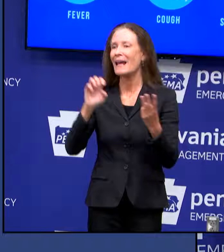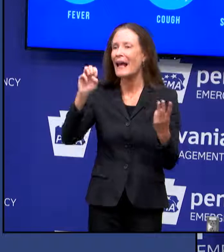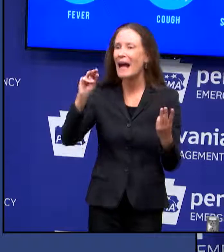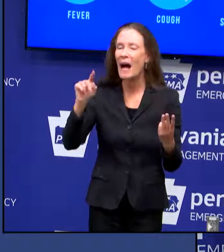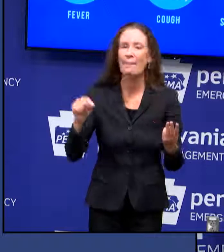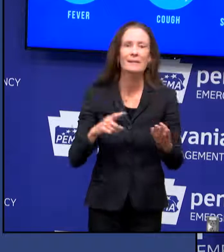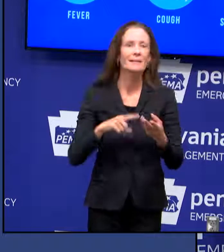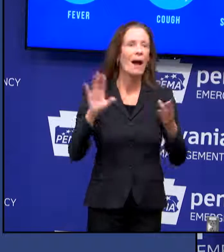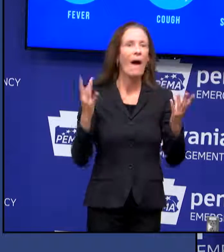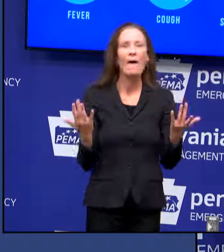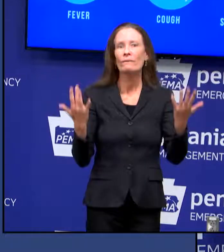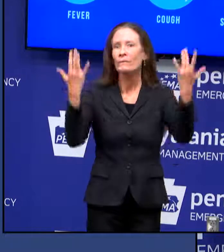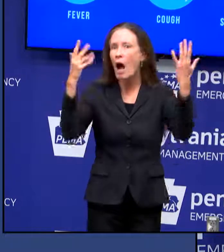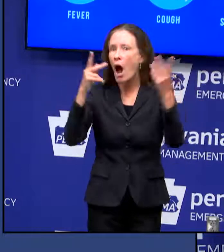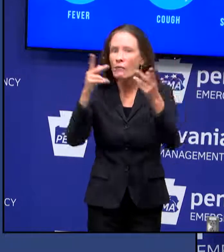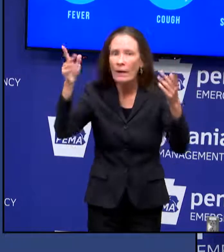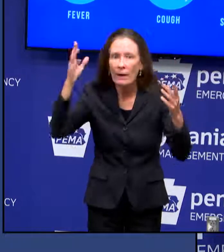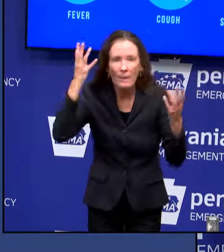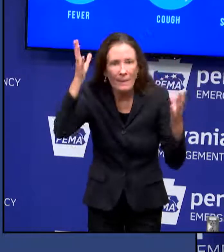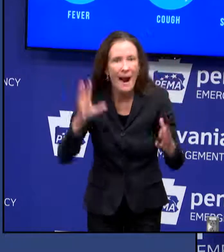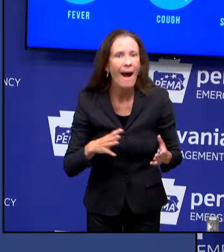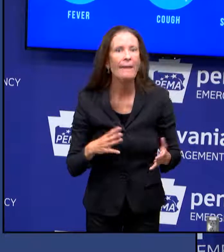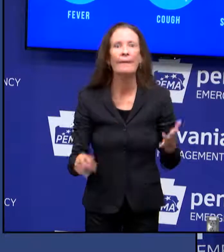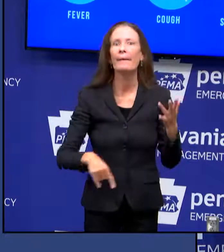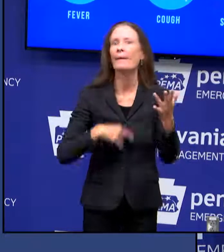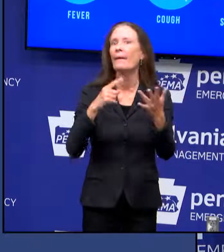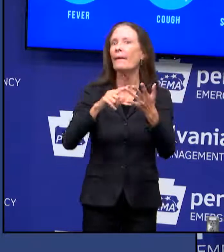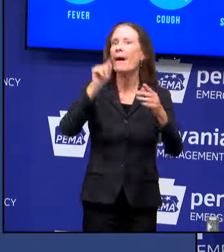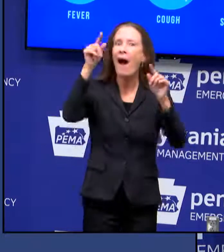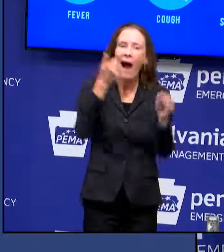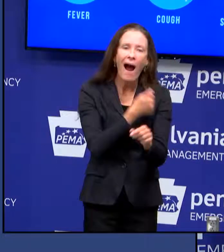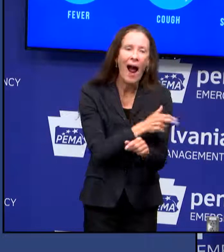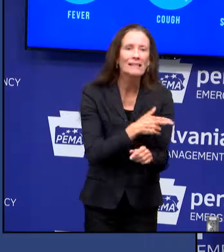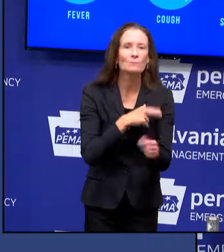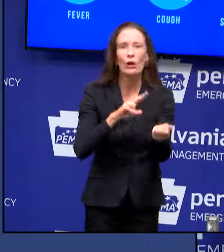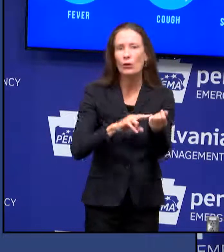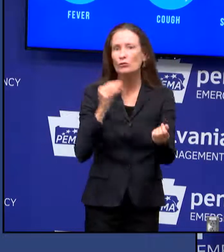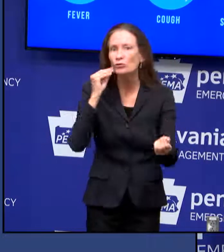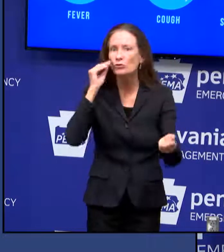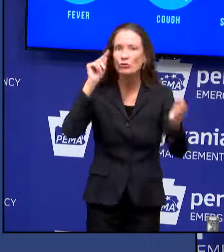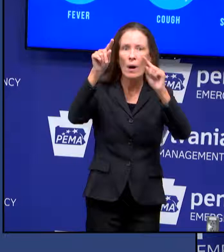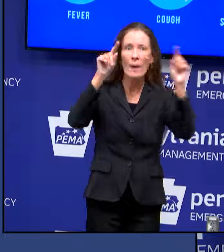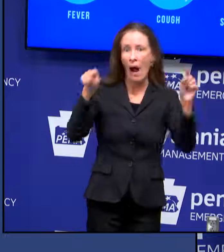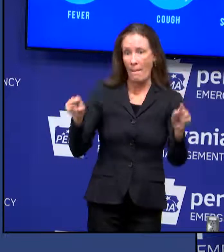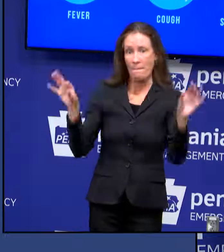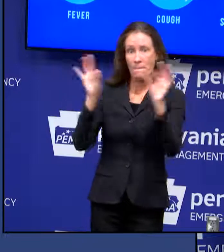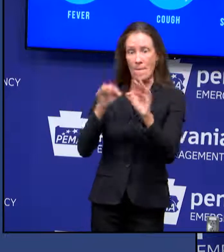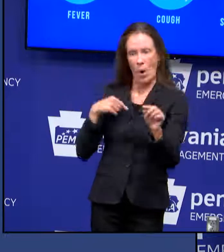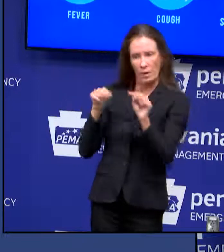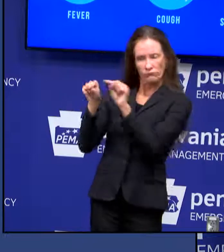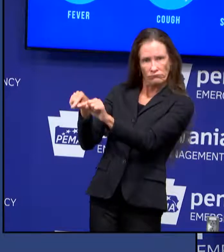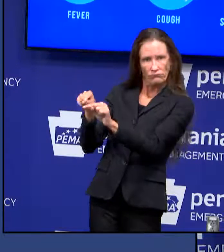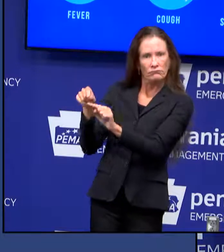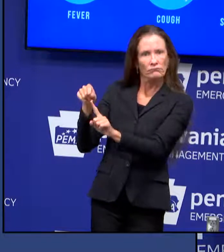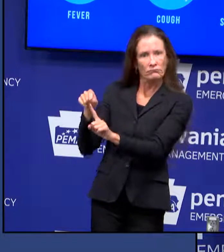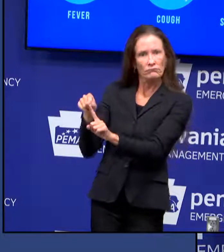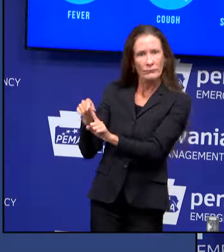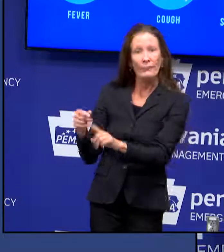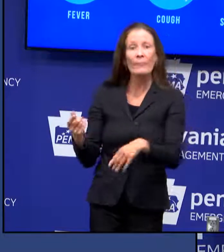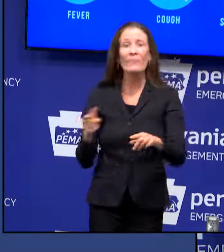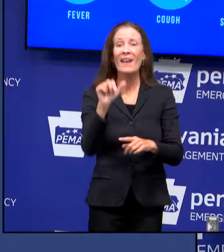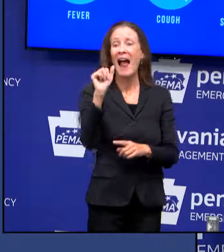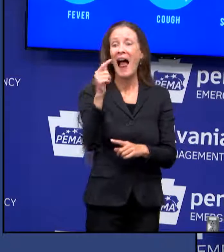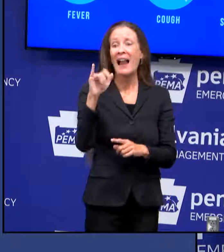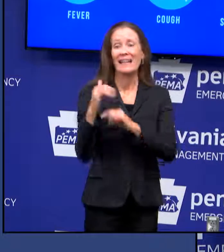through our lab. In addition, the Philadelphia County Health Department and Allegheny County Health Department have laboratories, and so we'll work